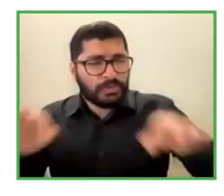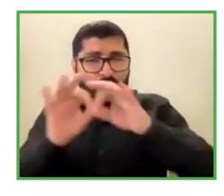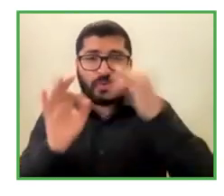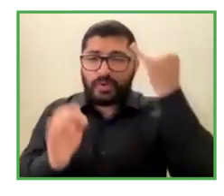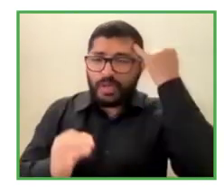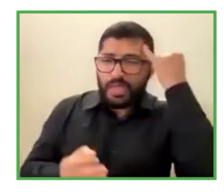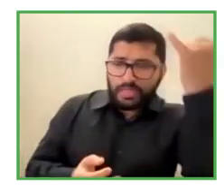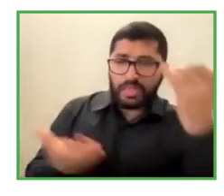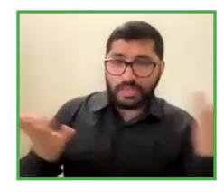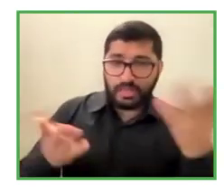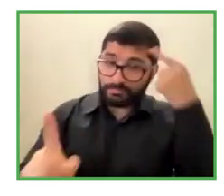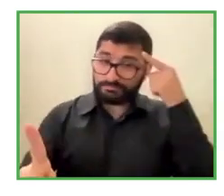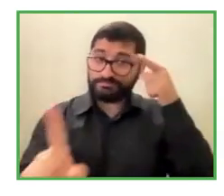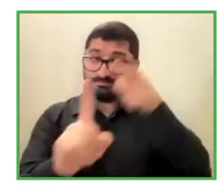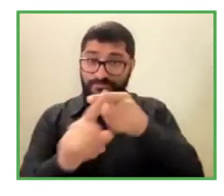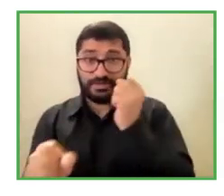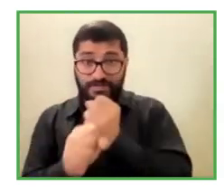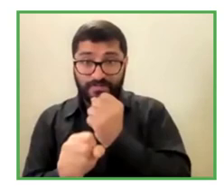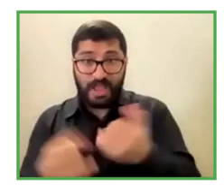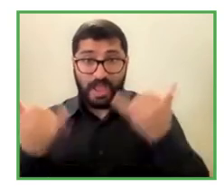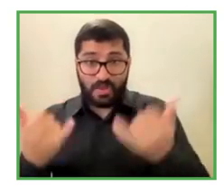part of for this past months. First,